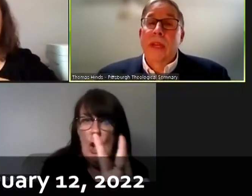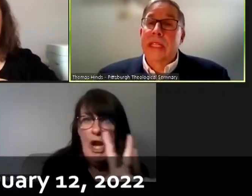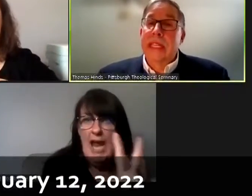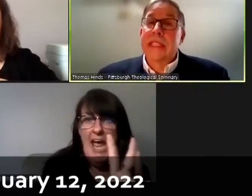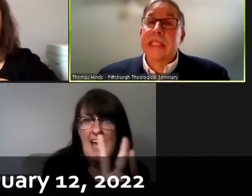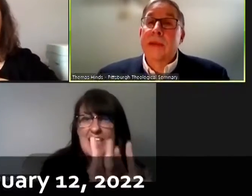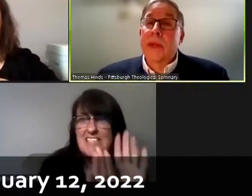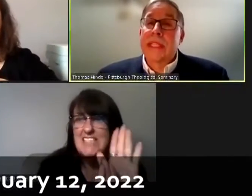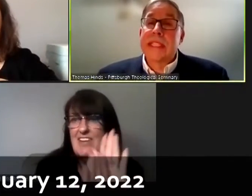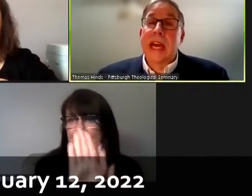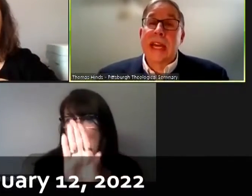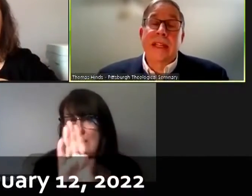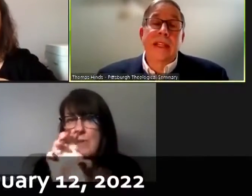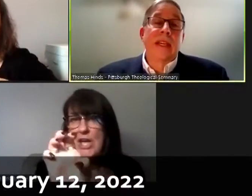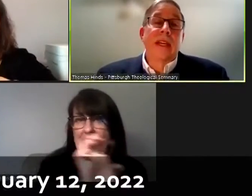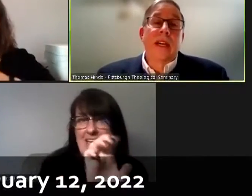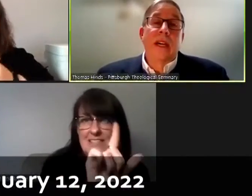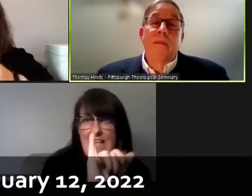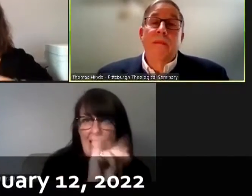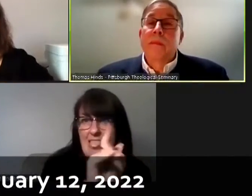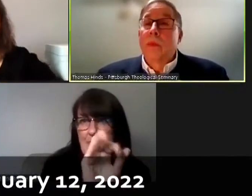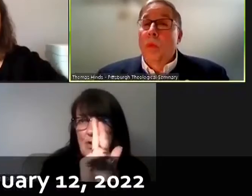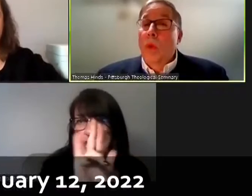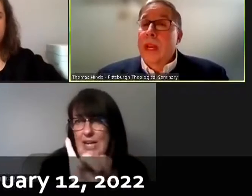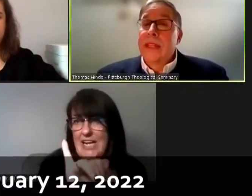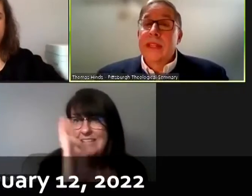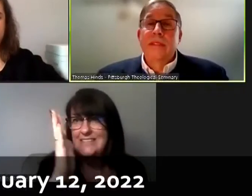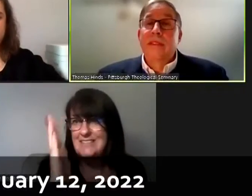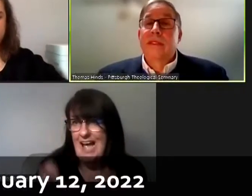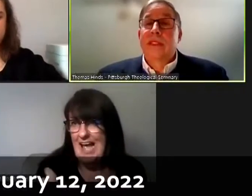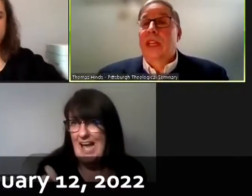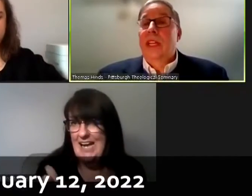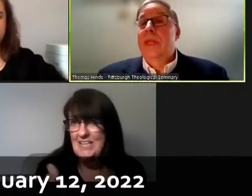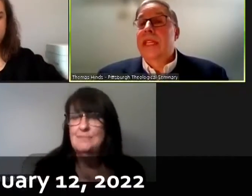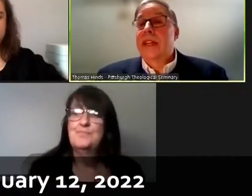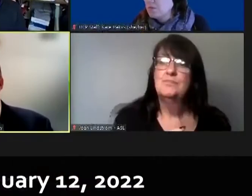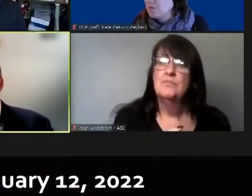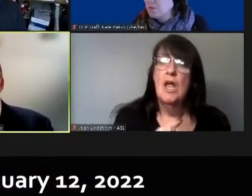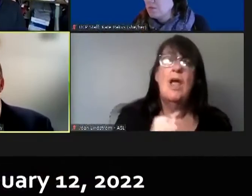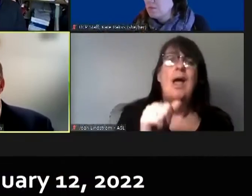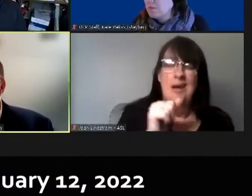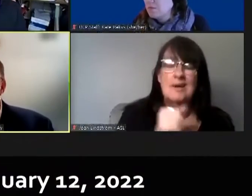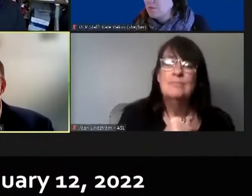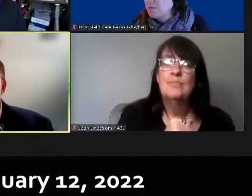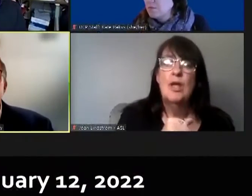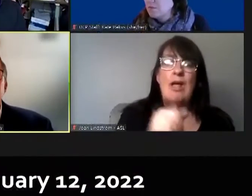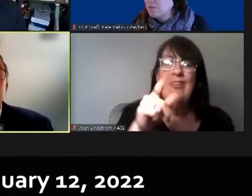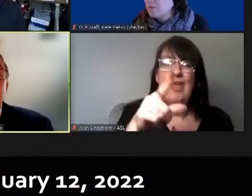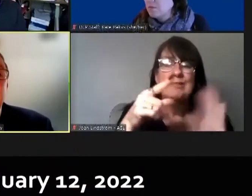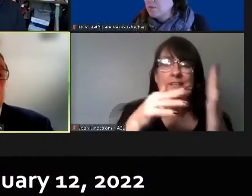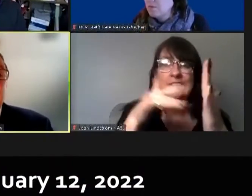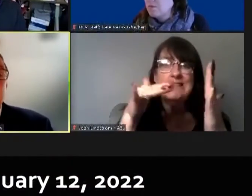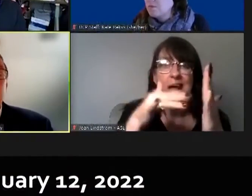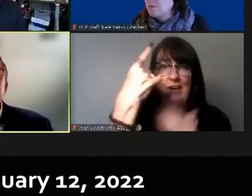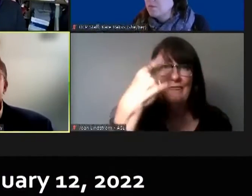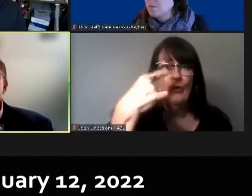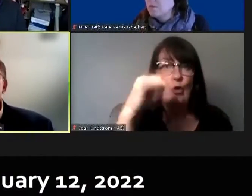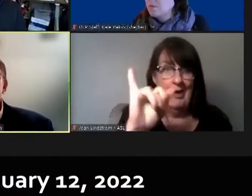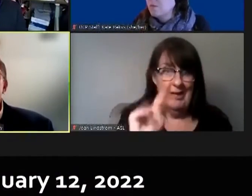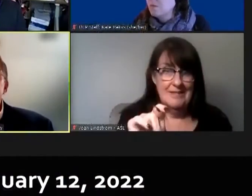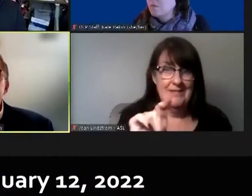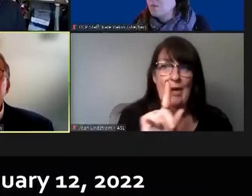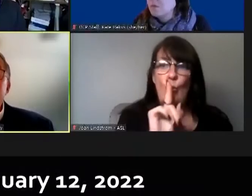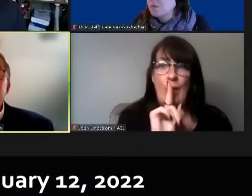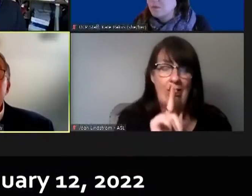East Liberty side. One of the, you know, we did a study on it, and it's really,